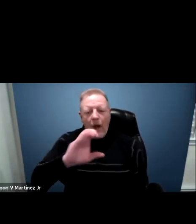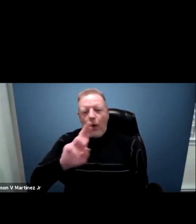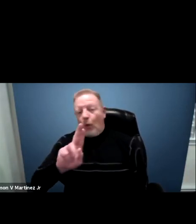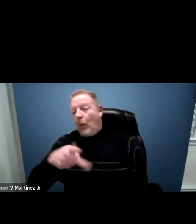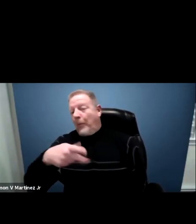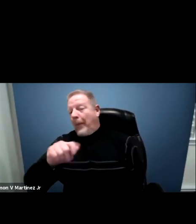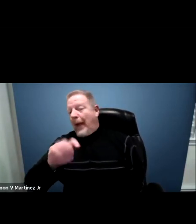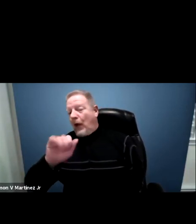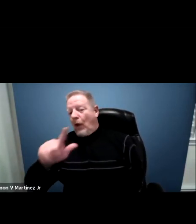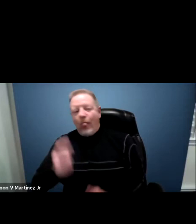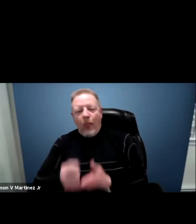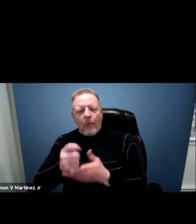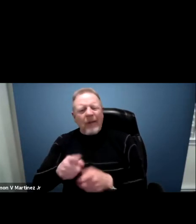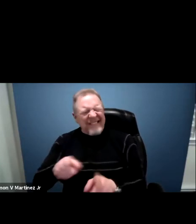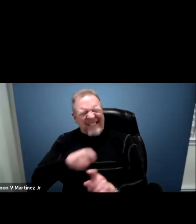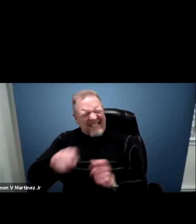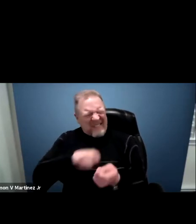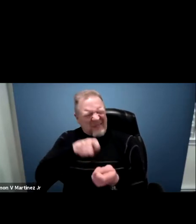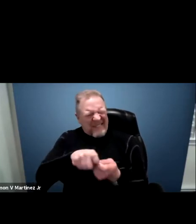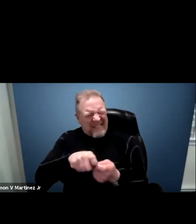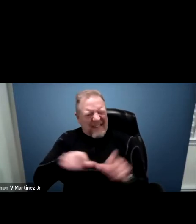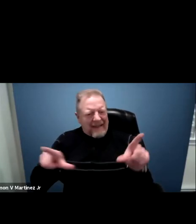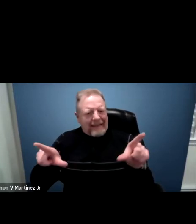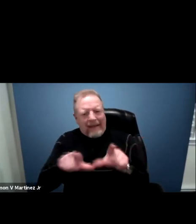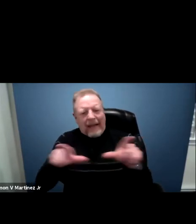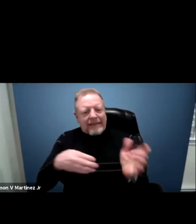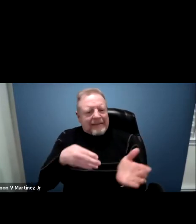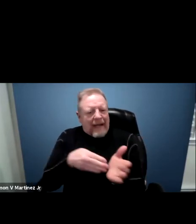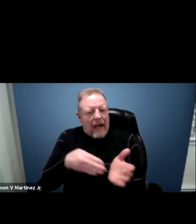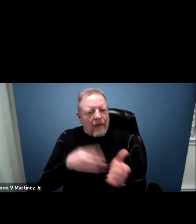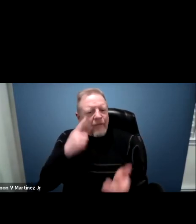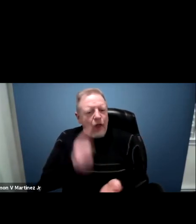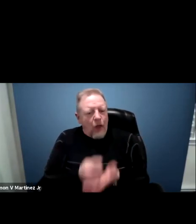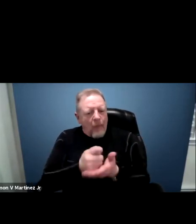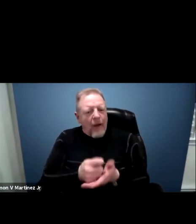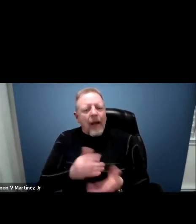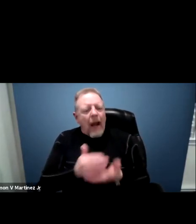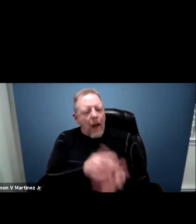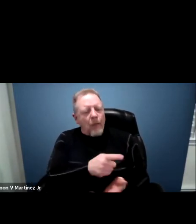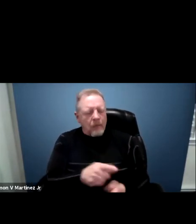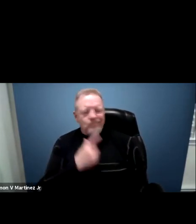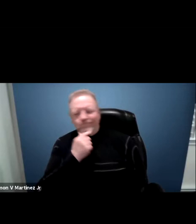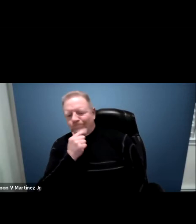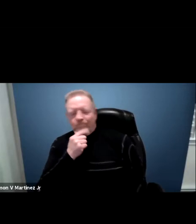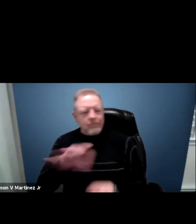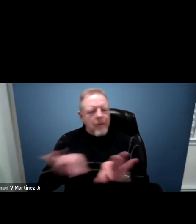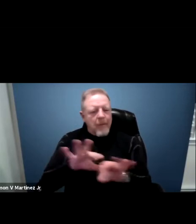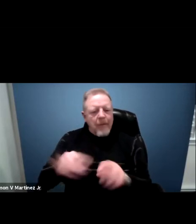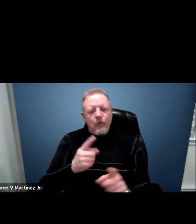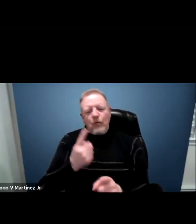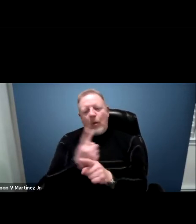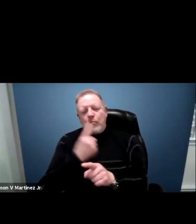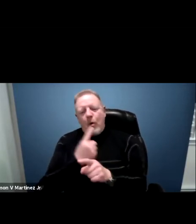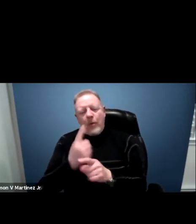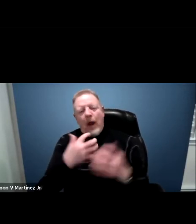somebody who has a specific license and degree and specializes in helping people to improve their functioning. So oftentimes